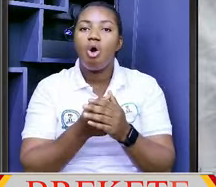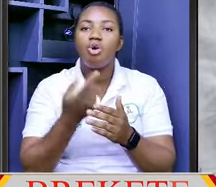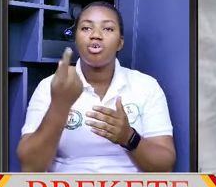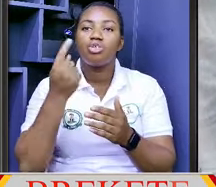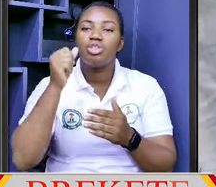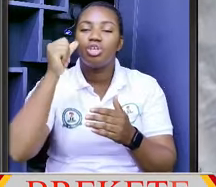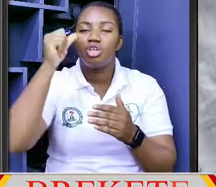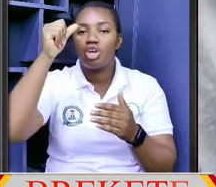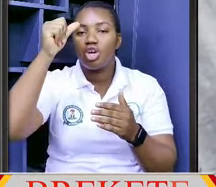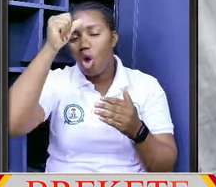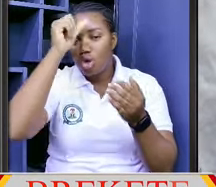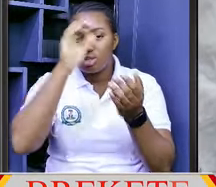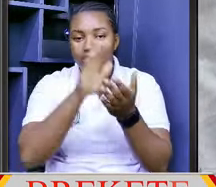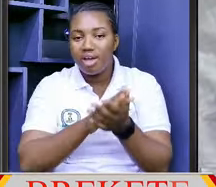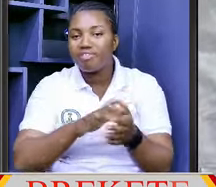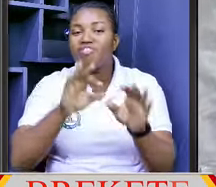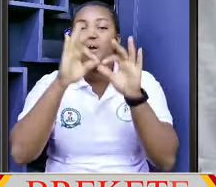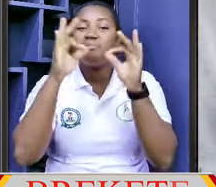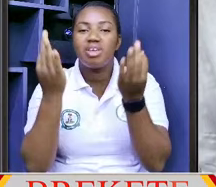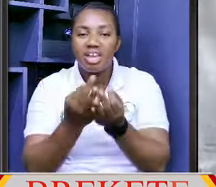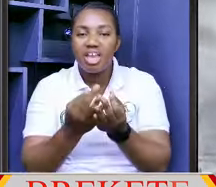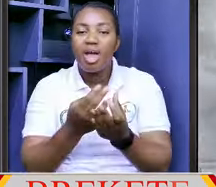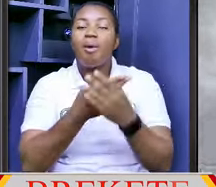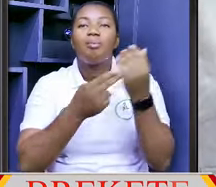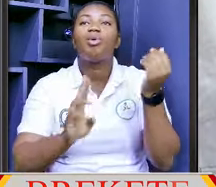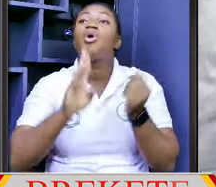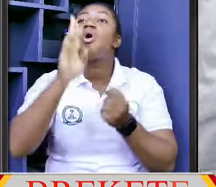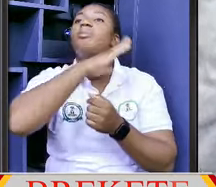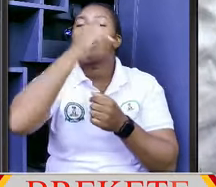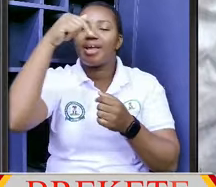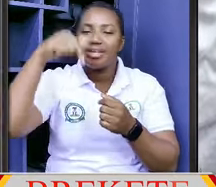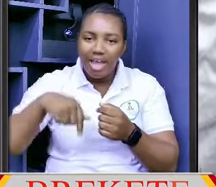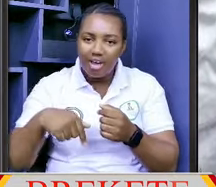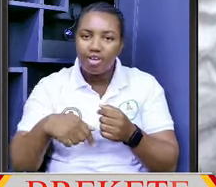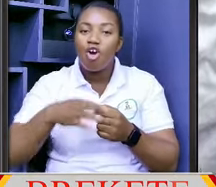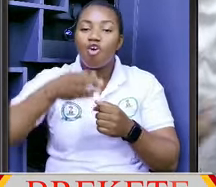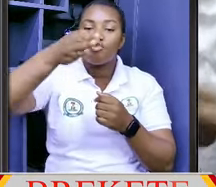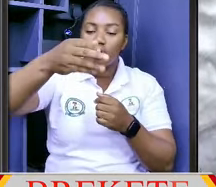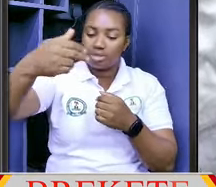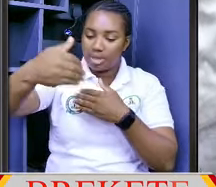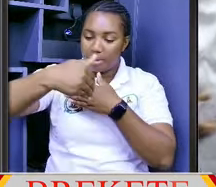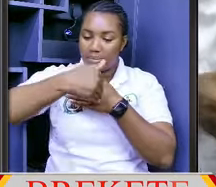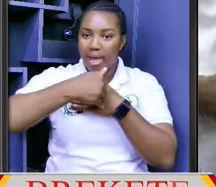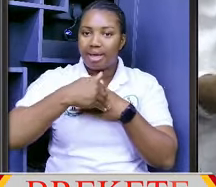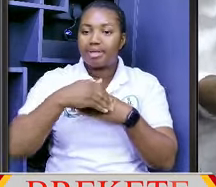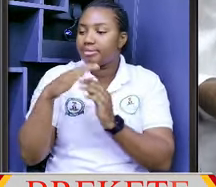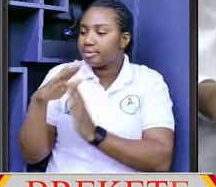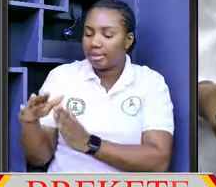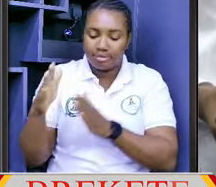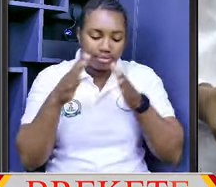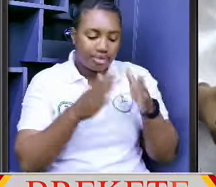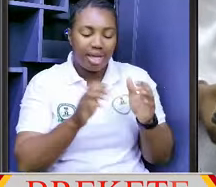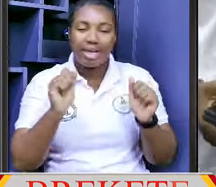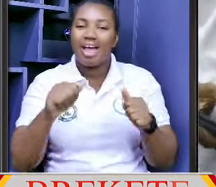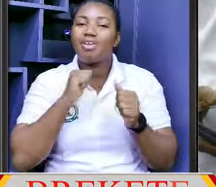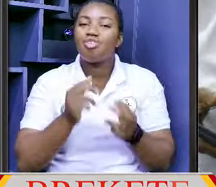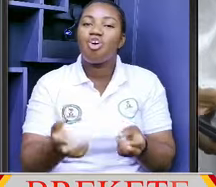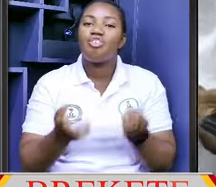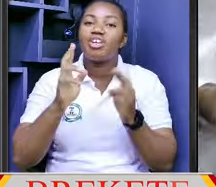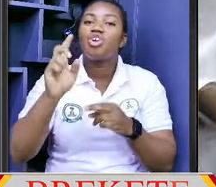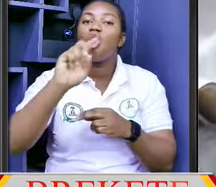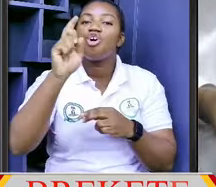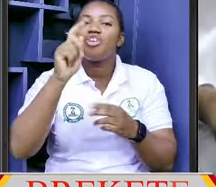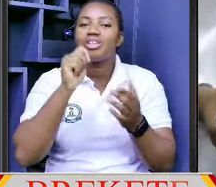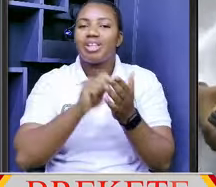husband's family, both up and down, front and back, sideways, cannot raise even 100,000